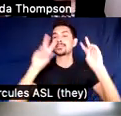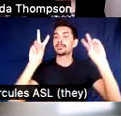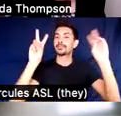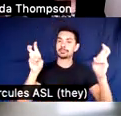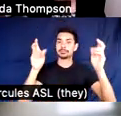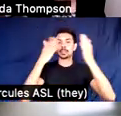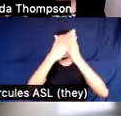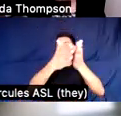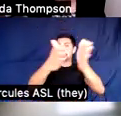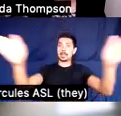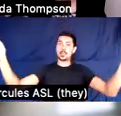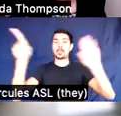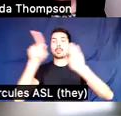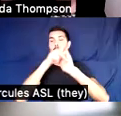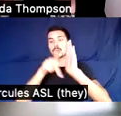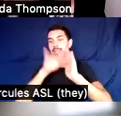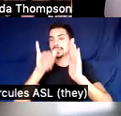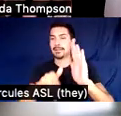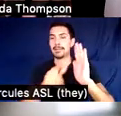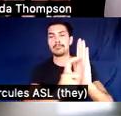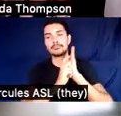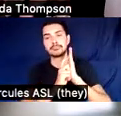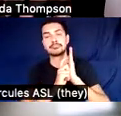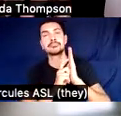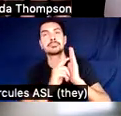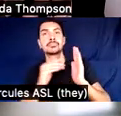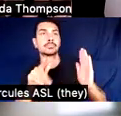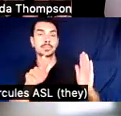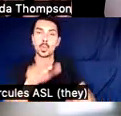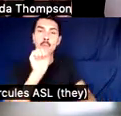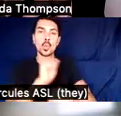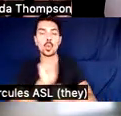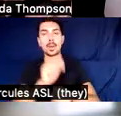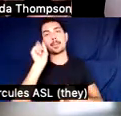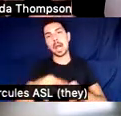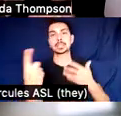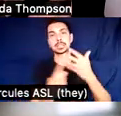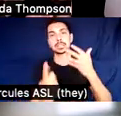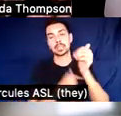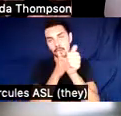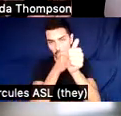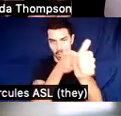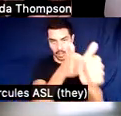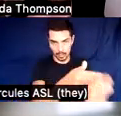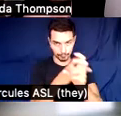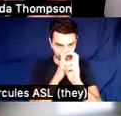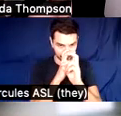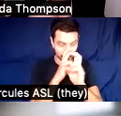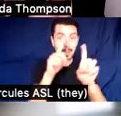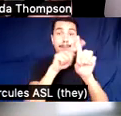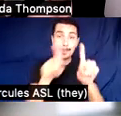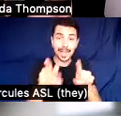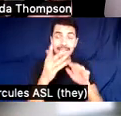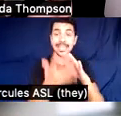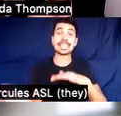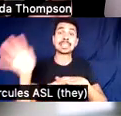policies that mandate how you are doing your work. But in addition to that, in